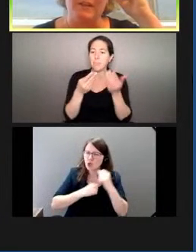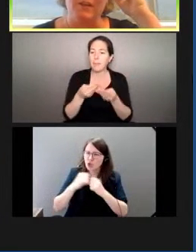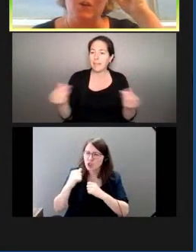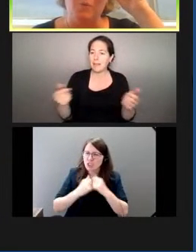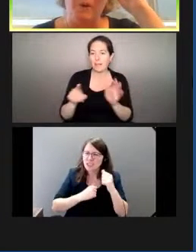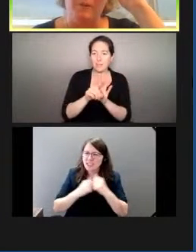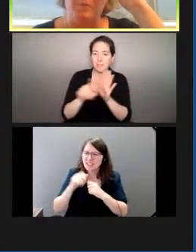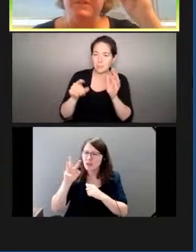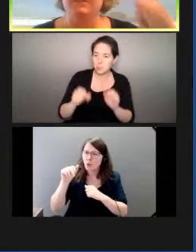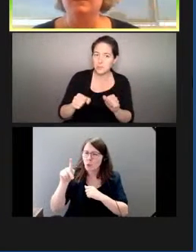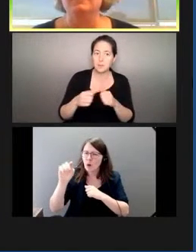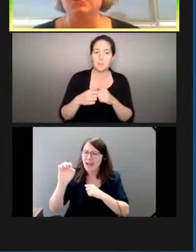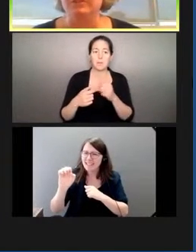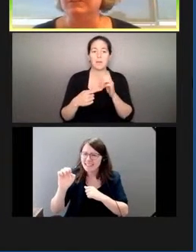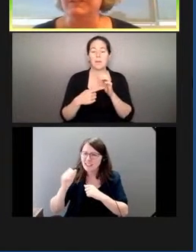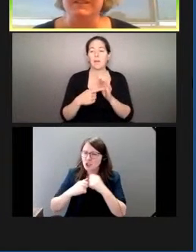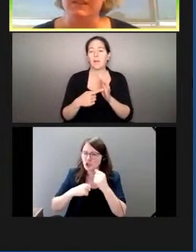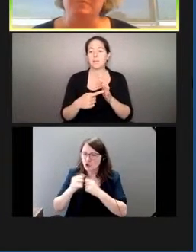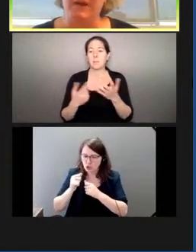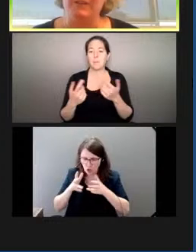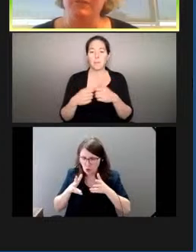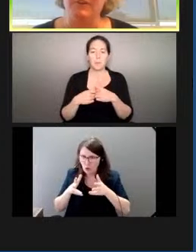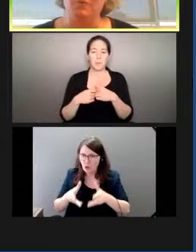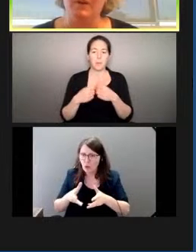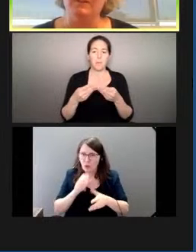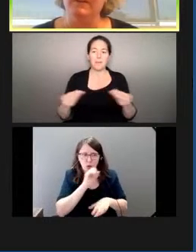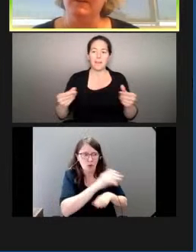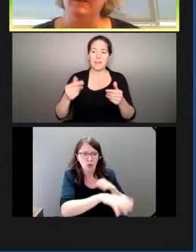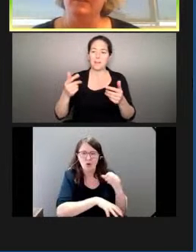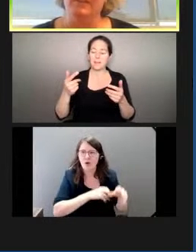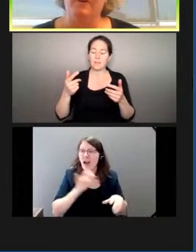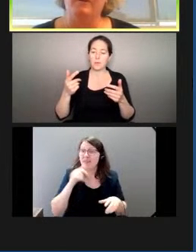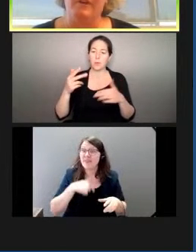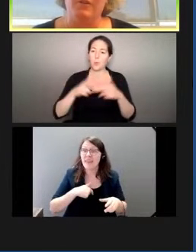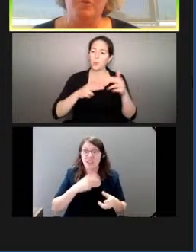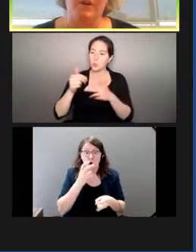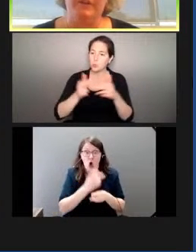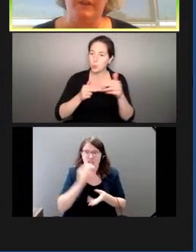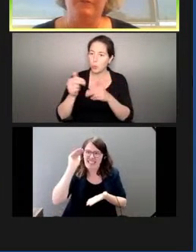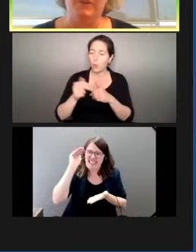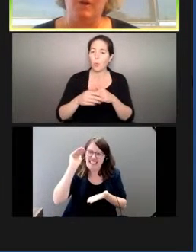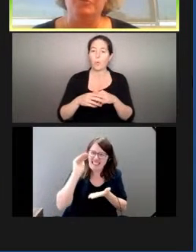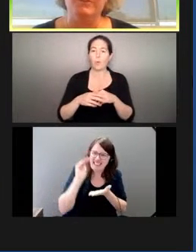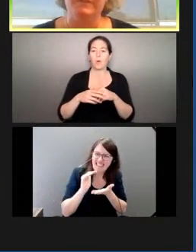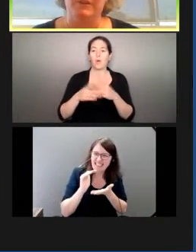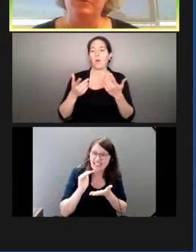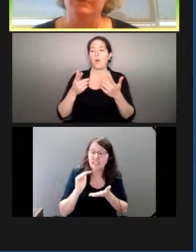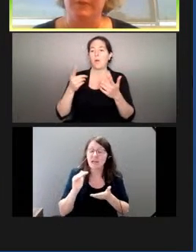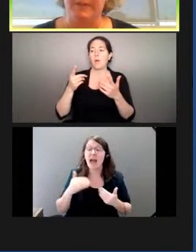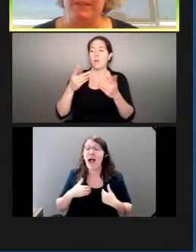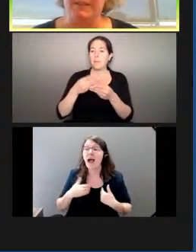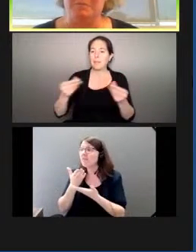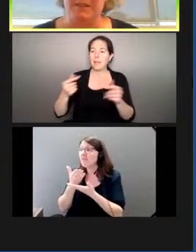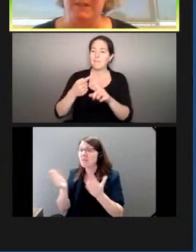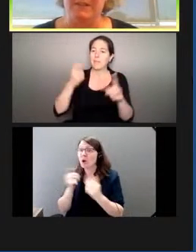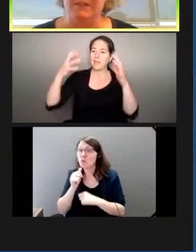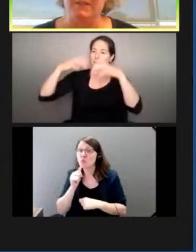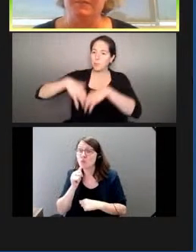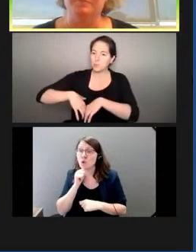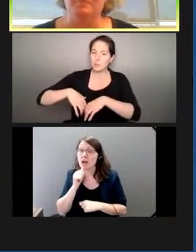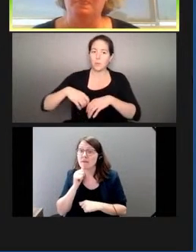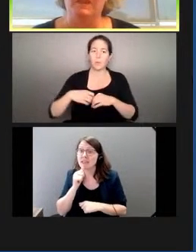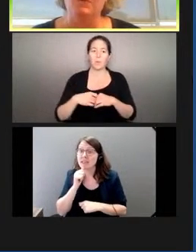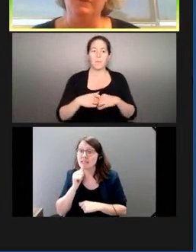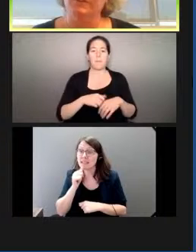waste, where the material generally doesn't compact very well, and there are other private landfill options available for residents and